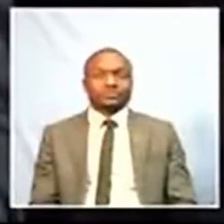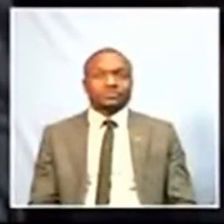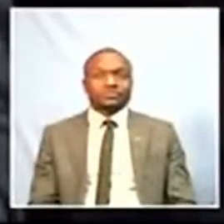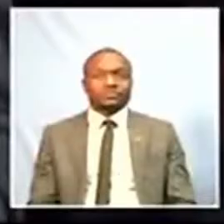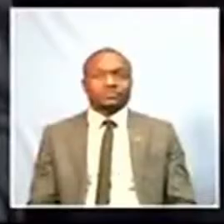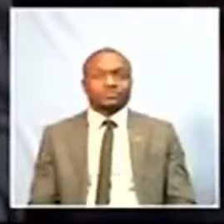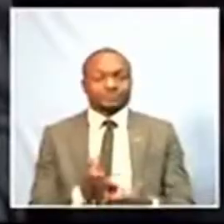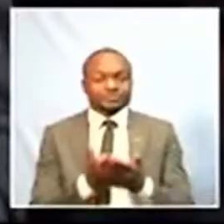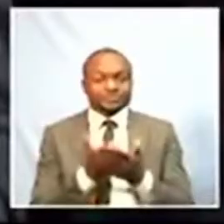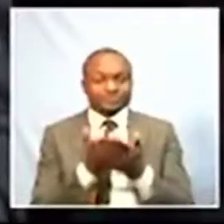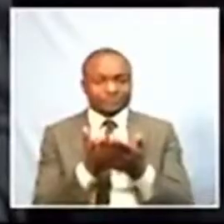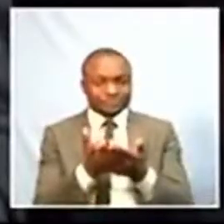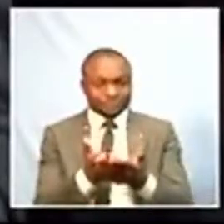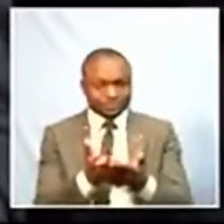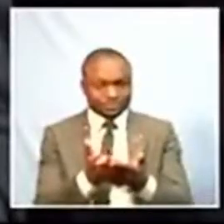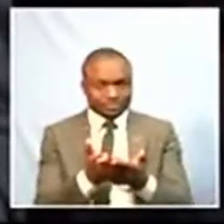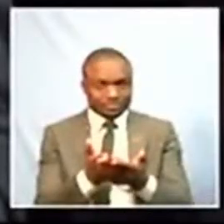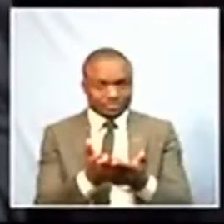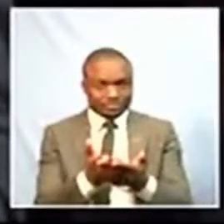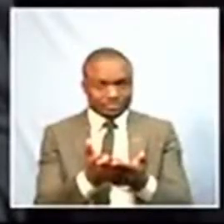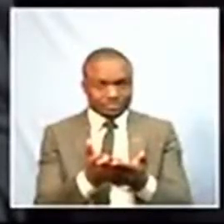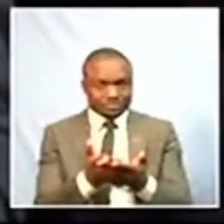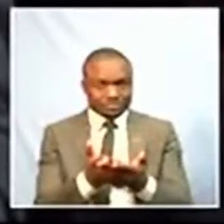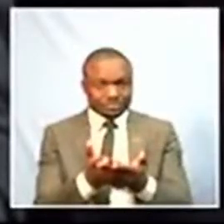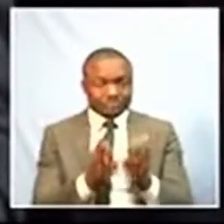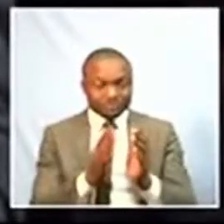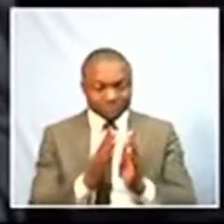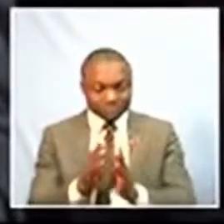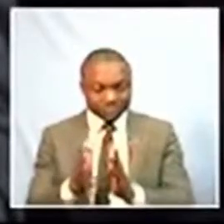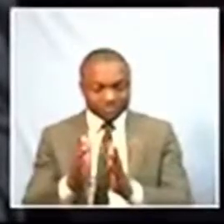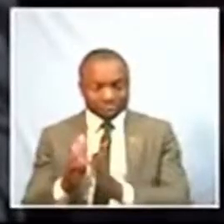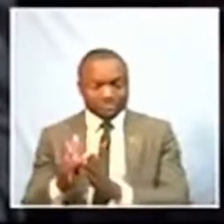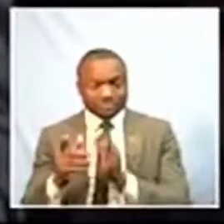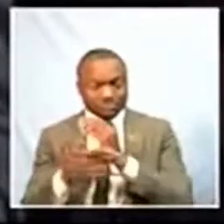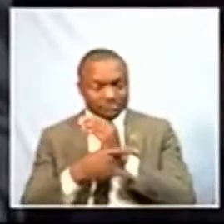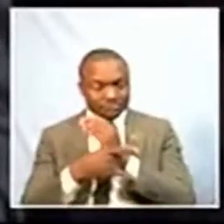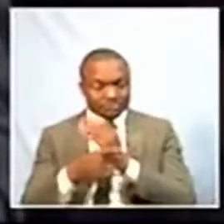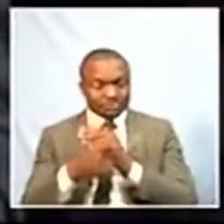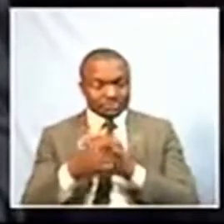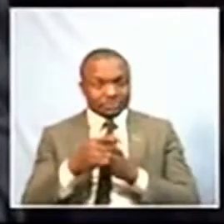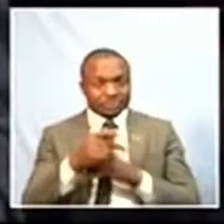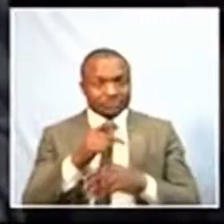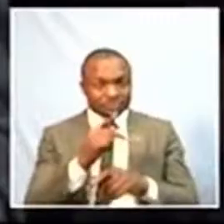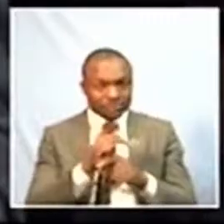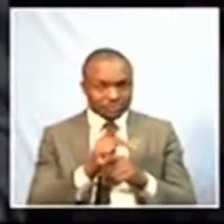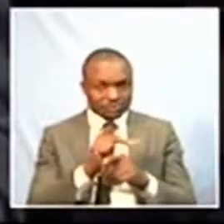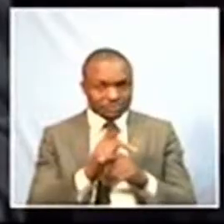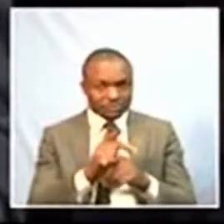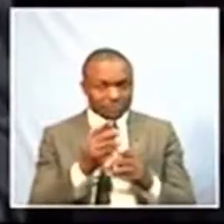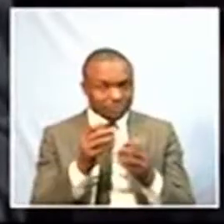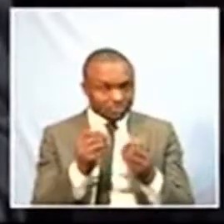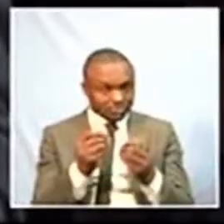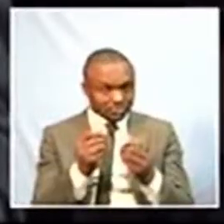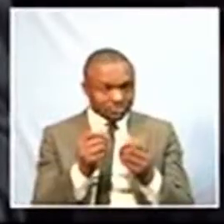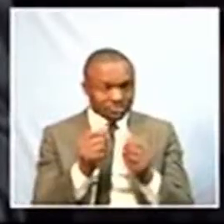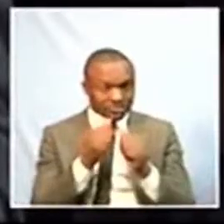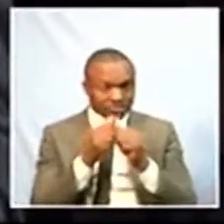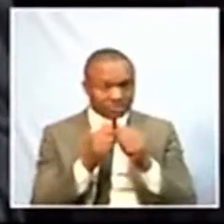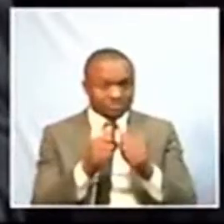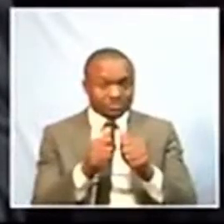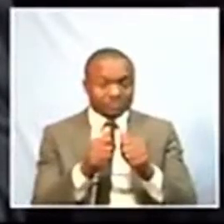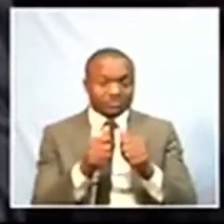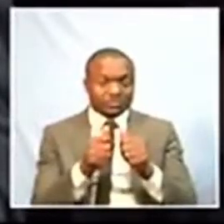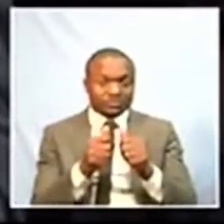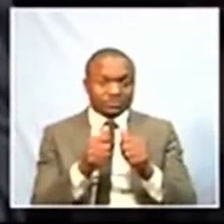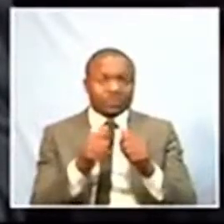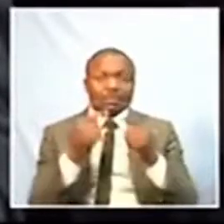the planning department to reserve that funds for the in line with the circular which was guided. So at the